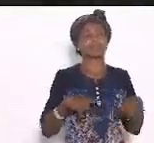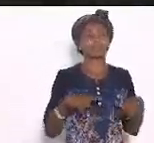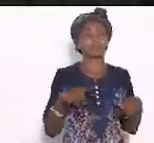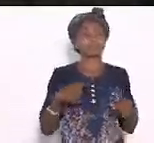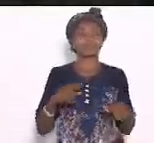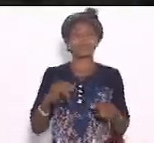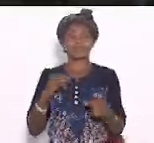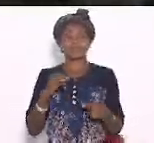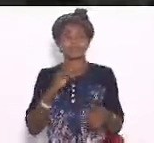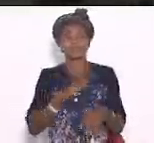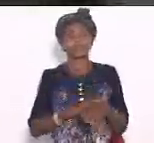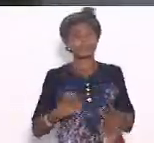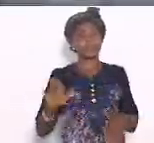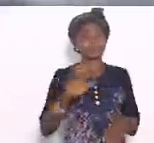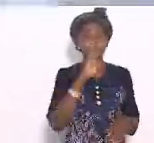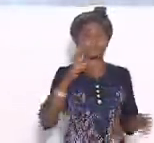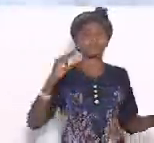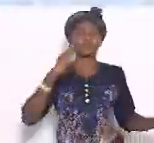Lord